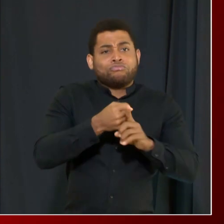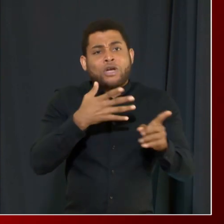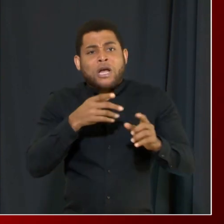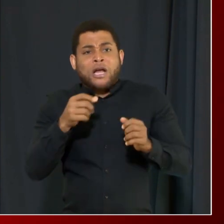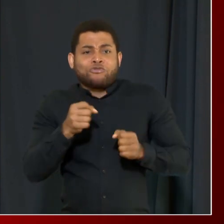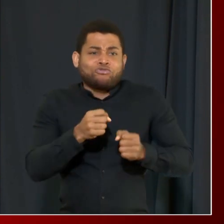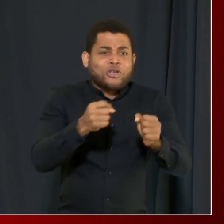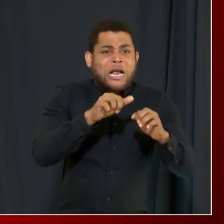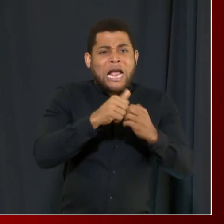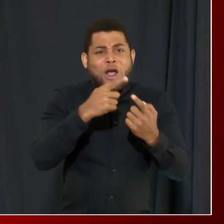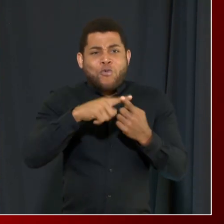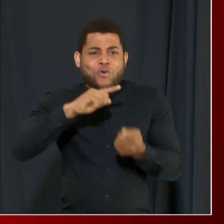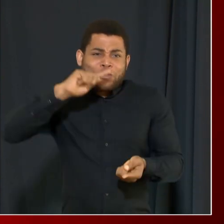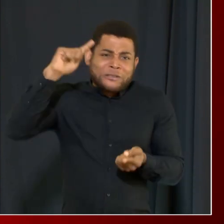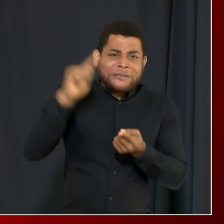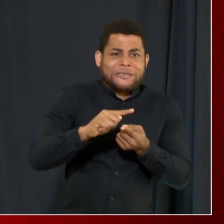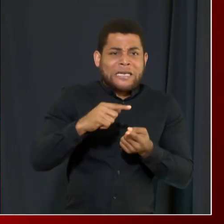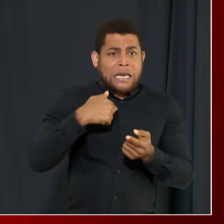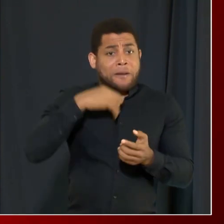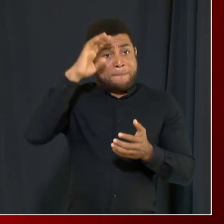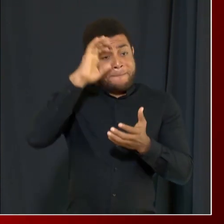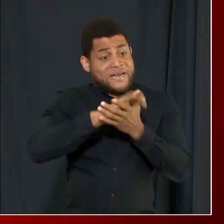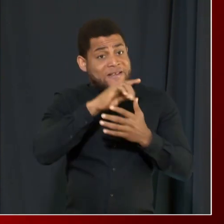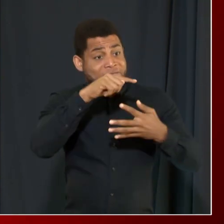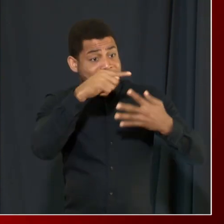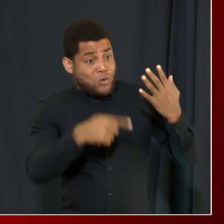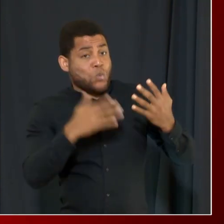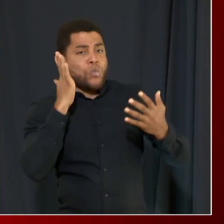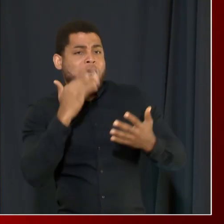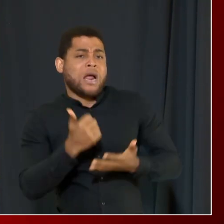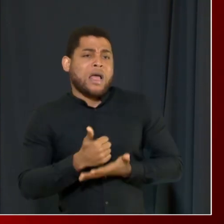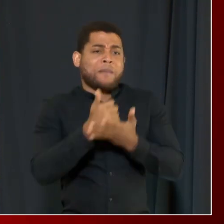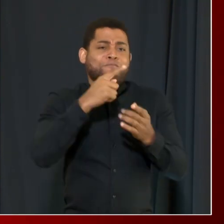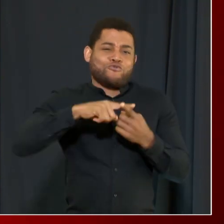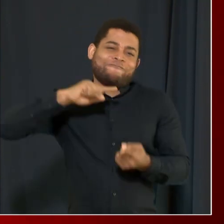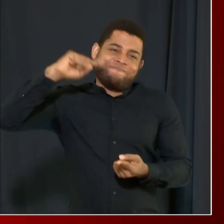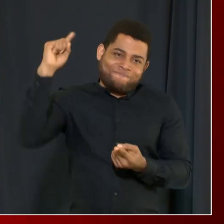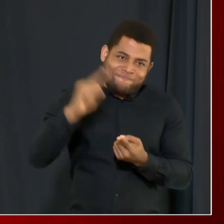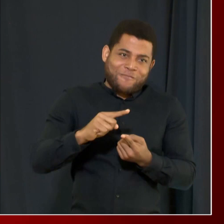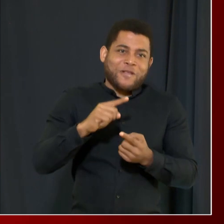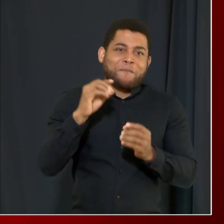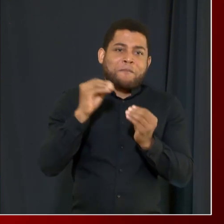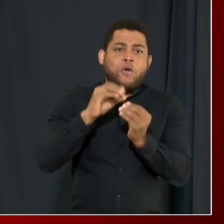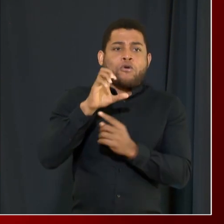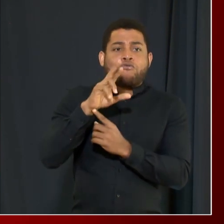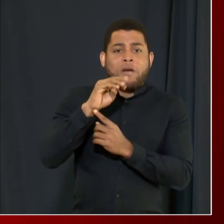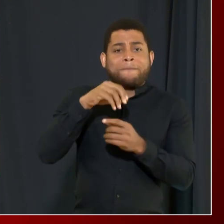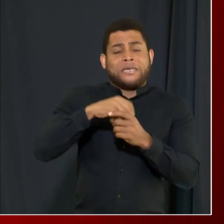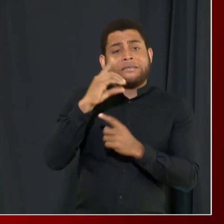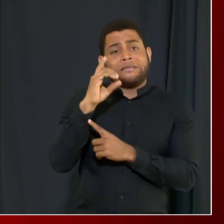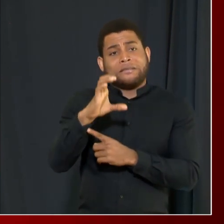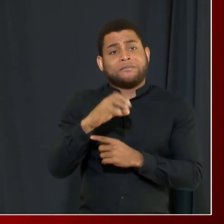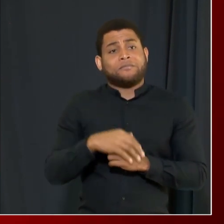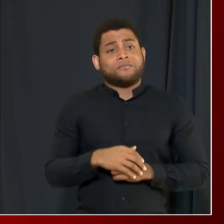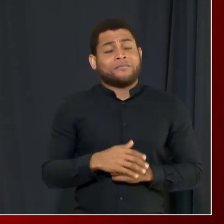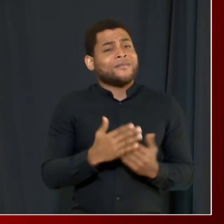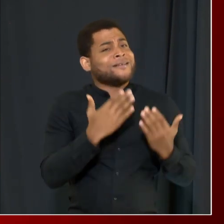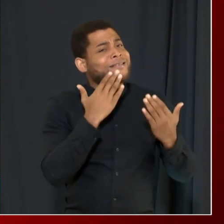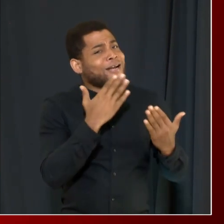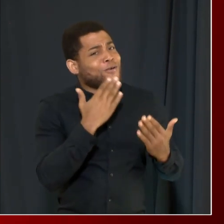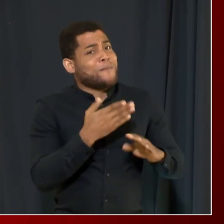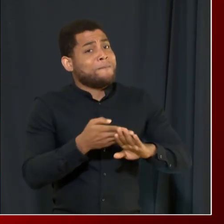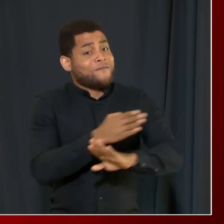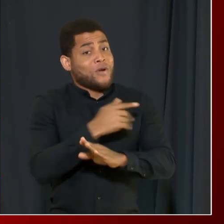believe will help us to continue to see decreases in crime in our city. Thank you, Deputy Mayor. Good morning. Before I get into